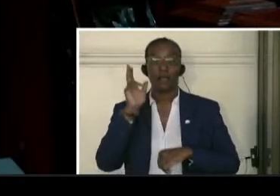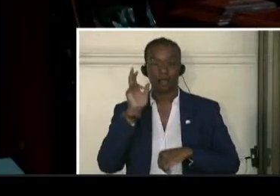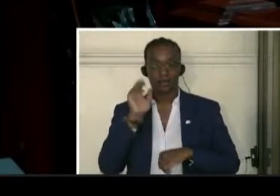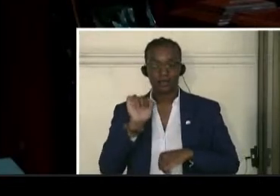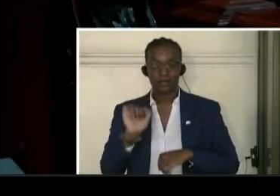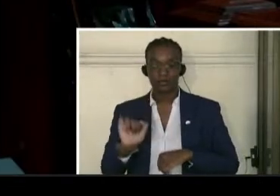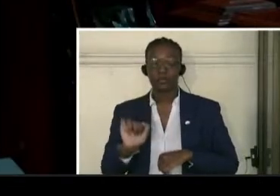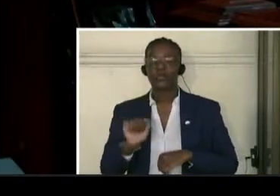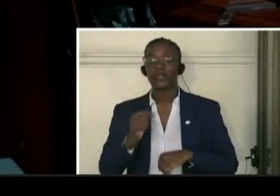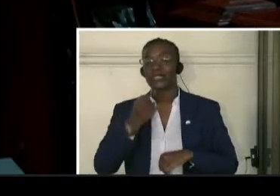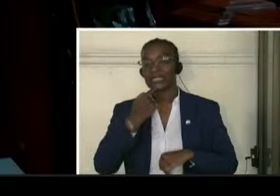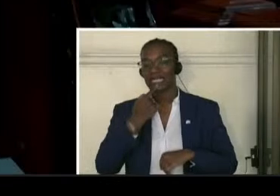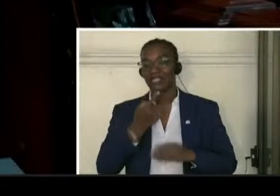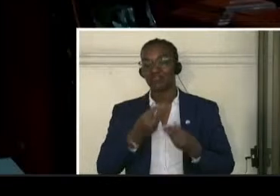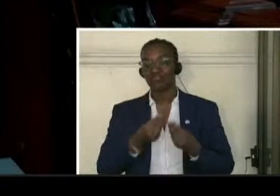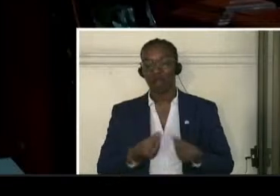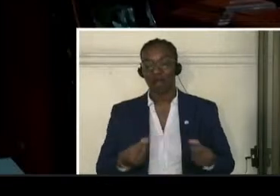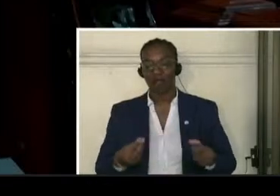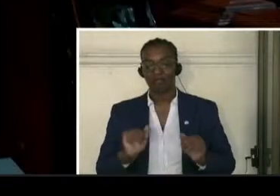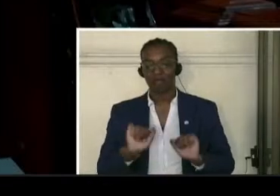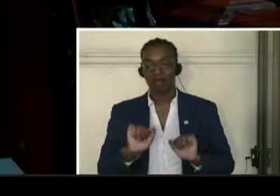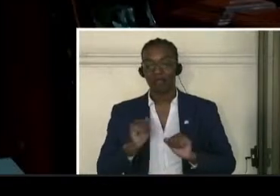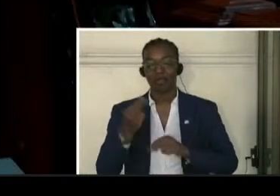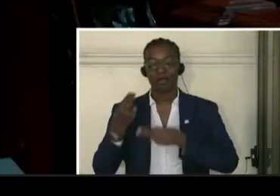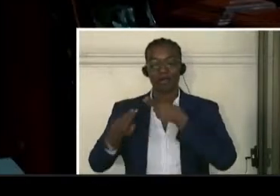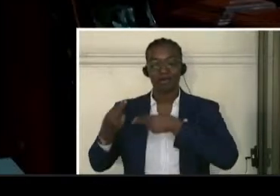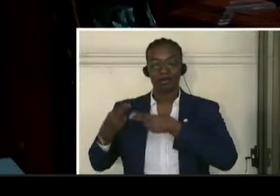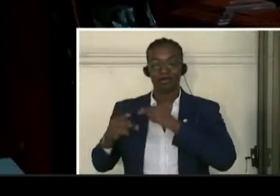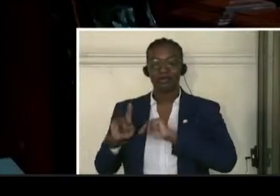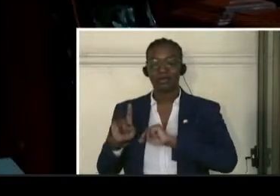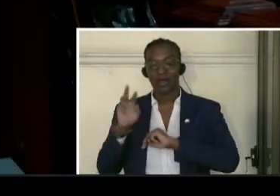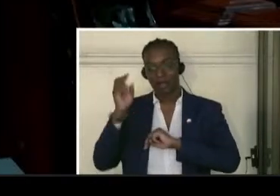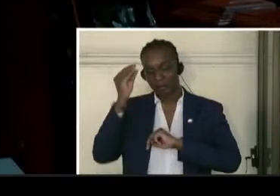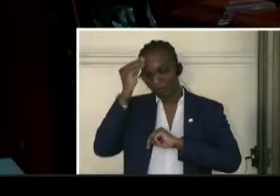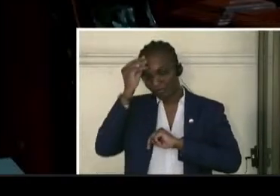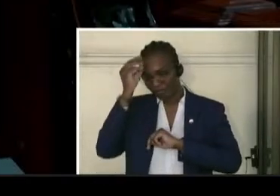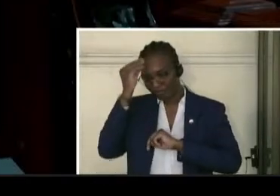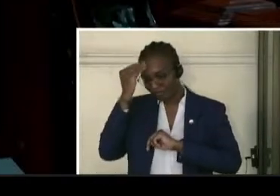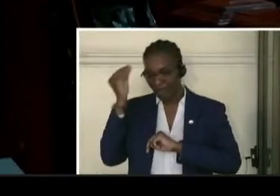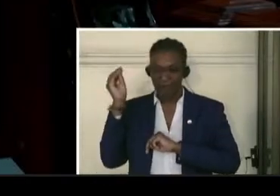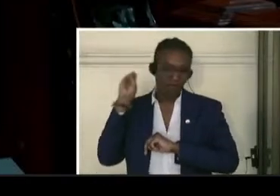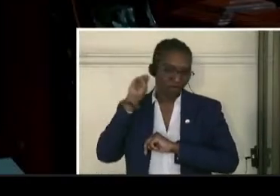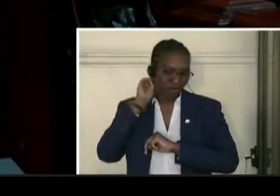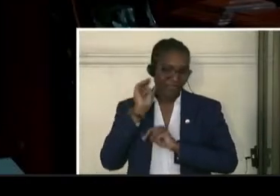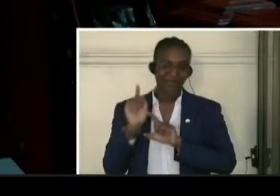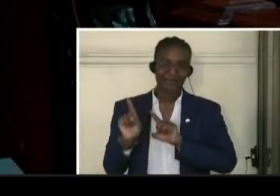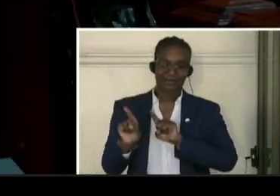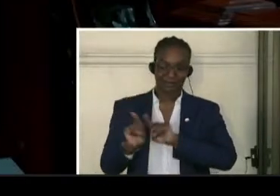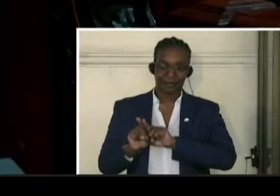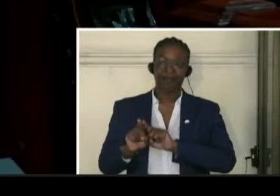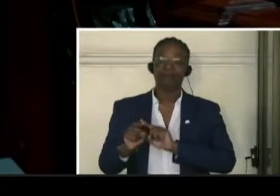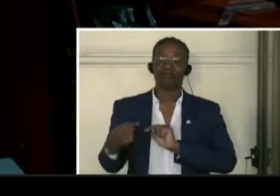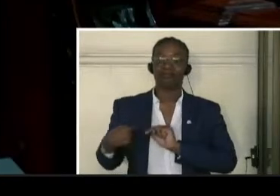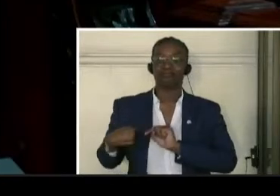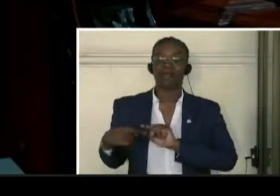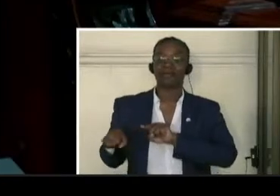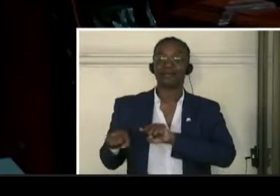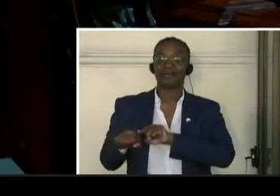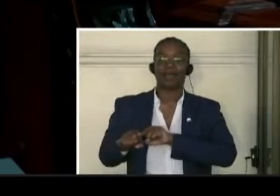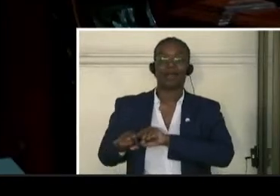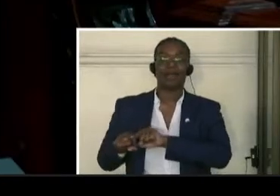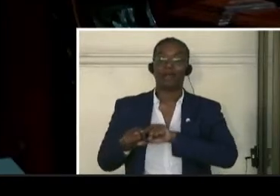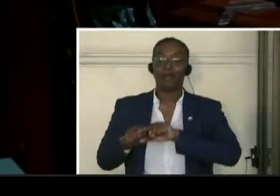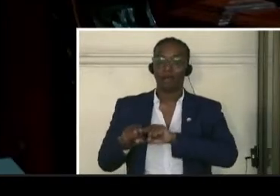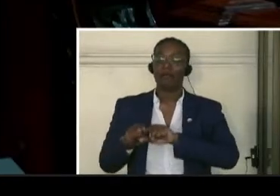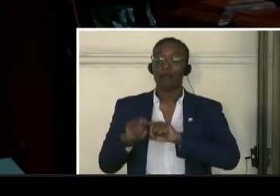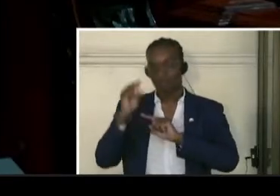you narrating your childhood memories, and I think they are the same as mine. And I think they are the same